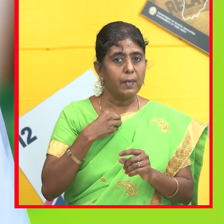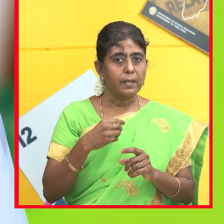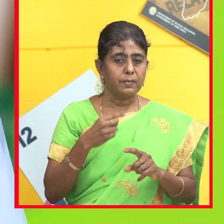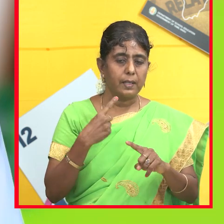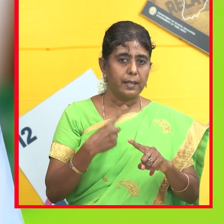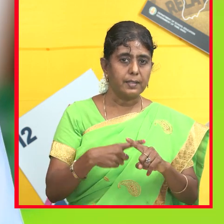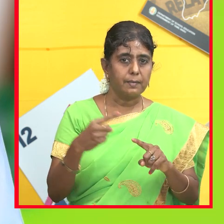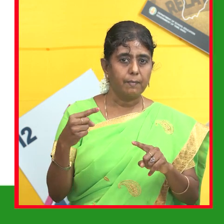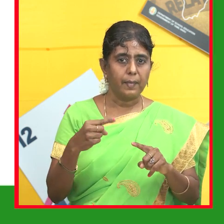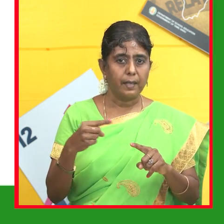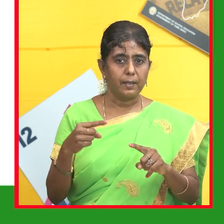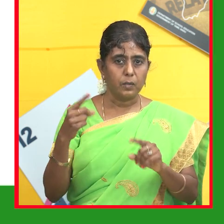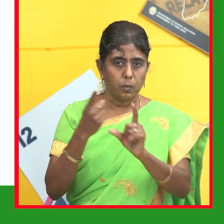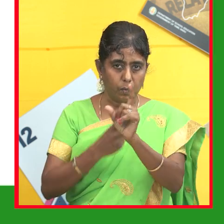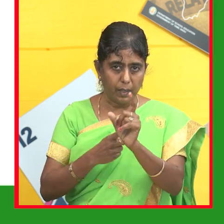plus y